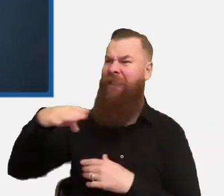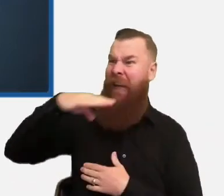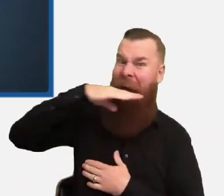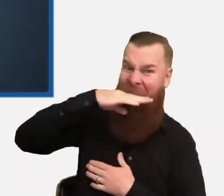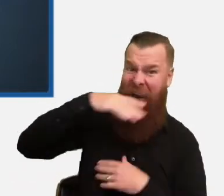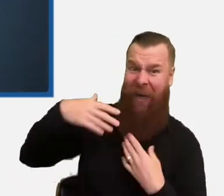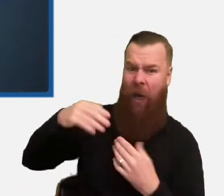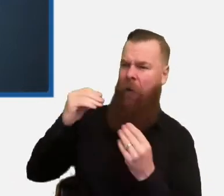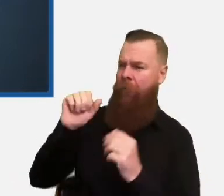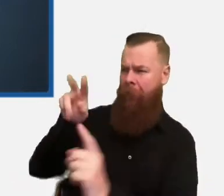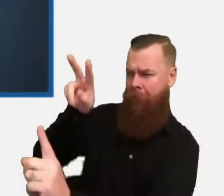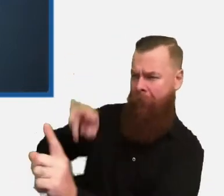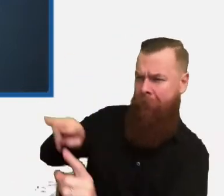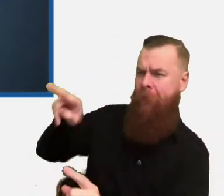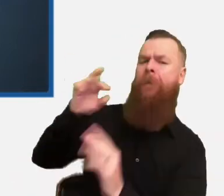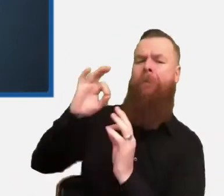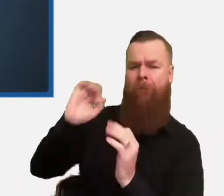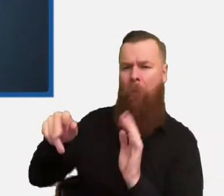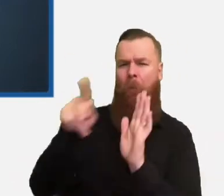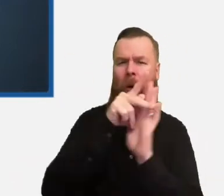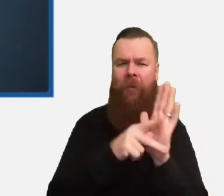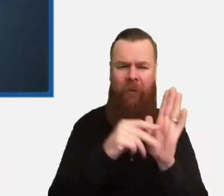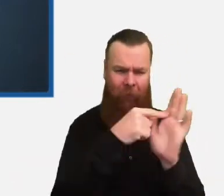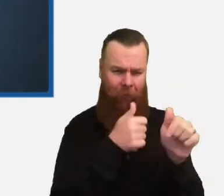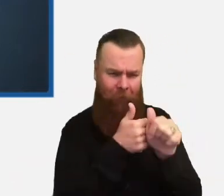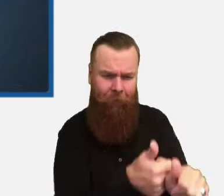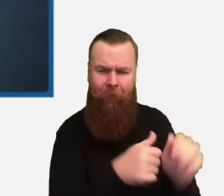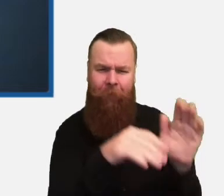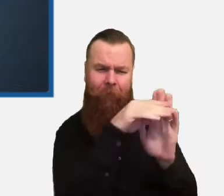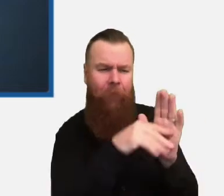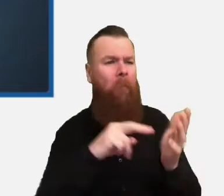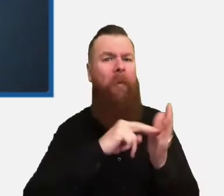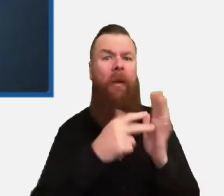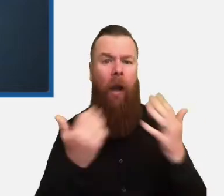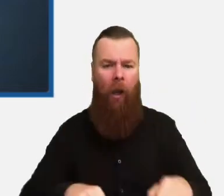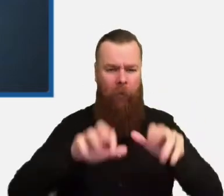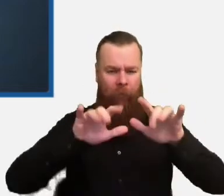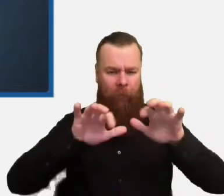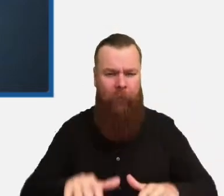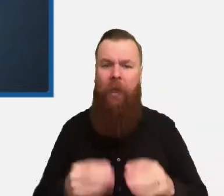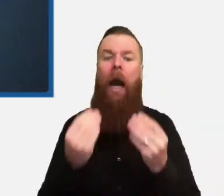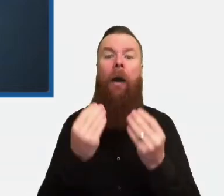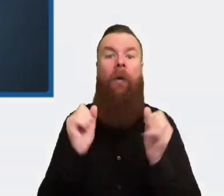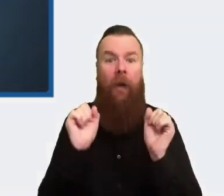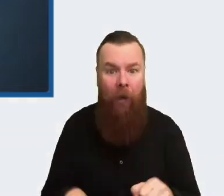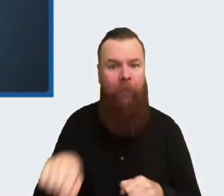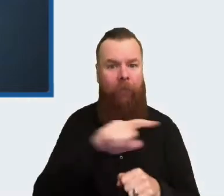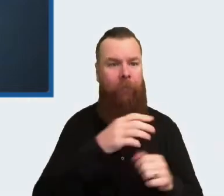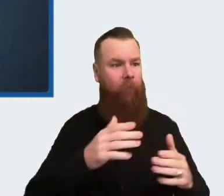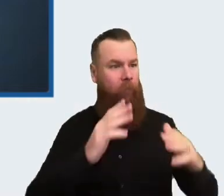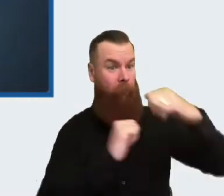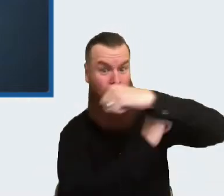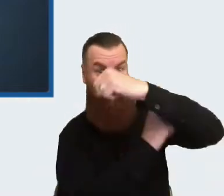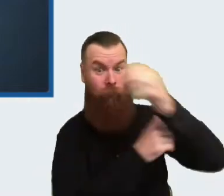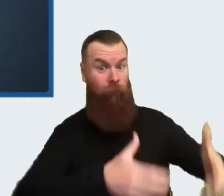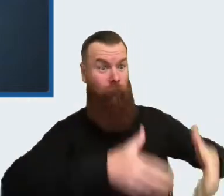the design, contracting, construction, and operation of resilient infrastructure, as well as the use